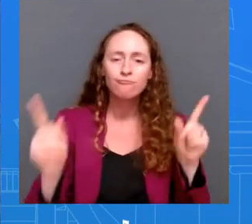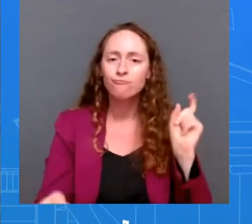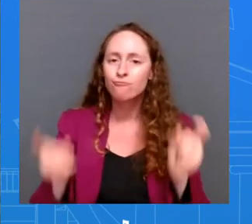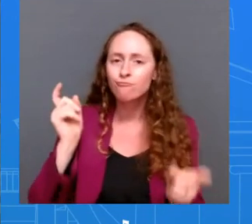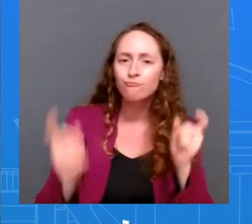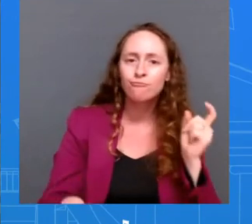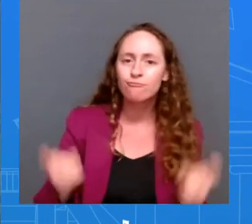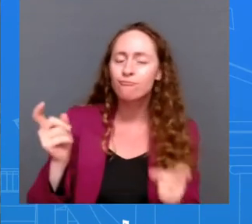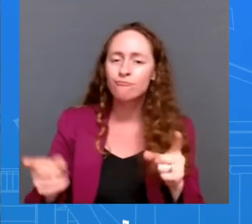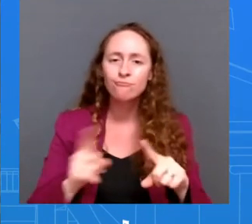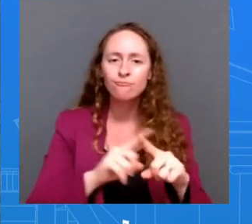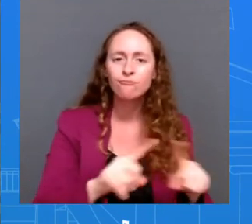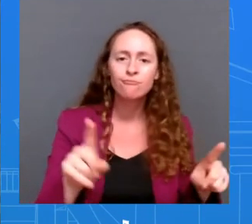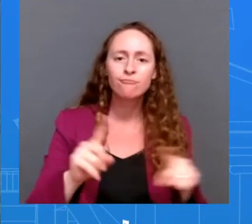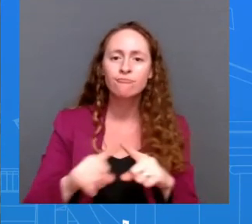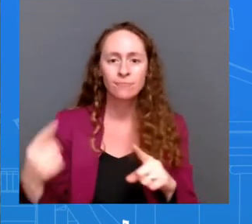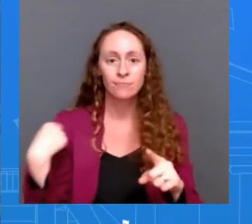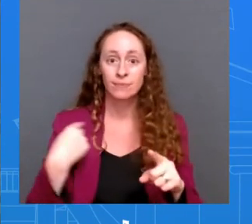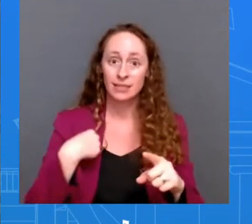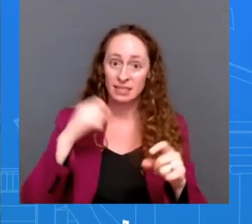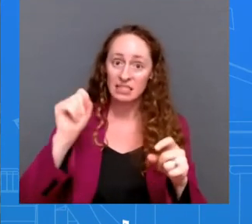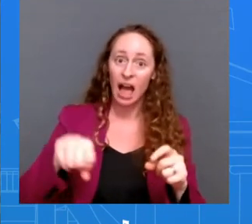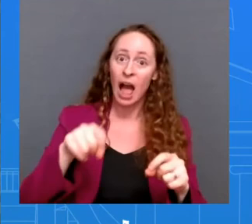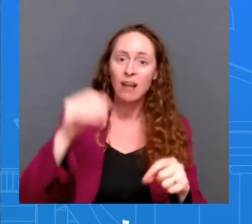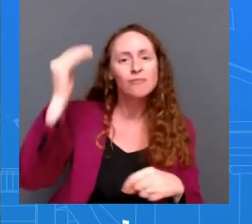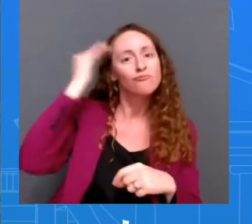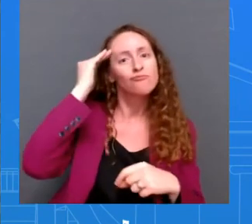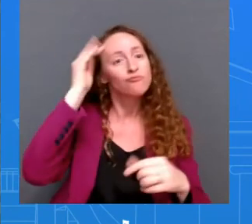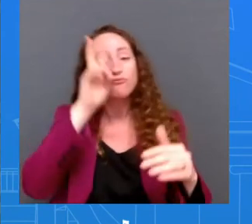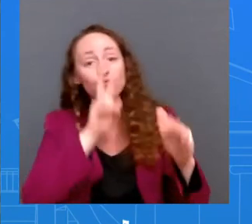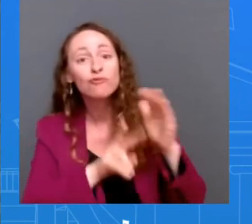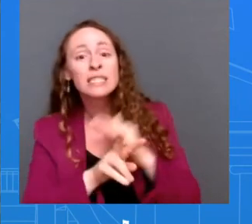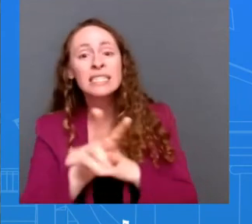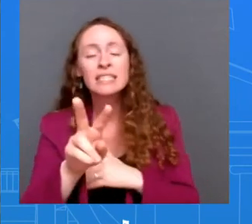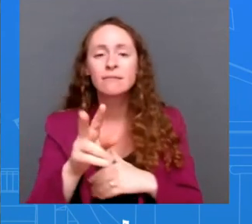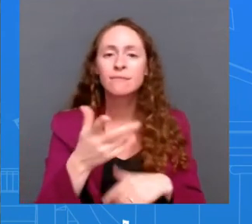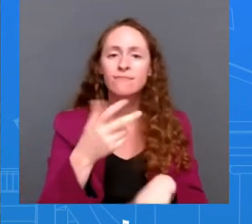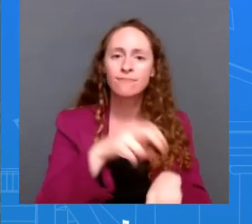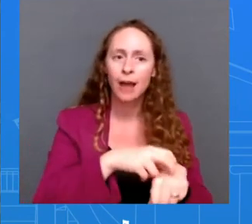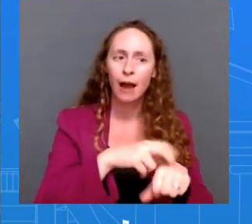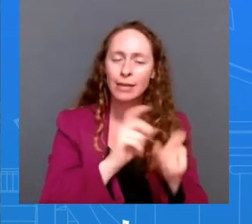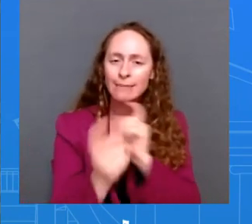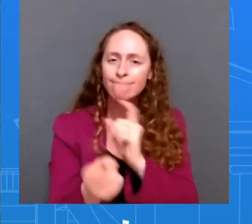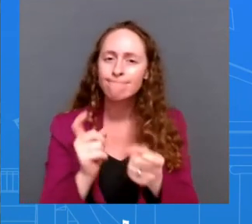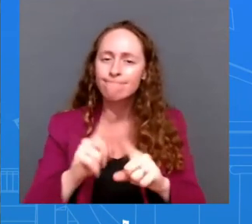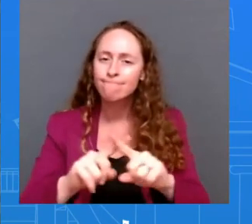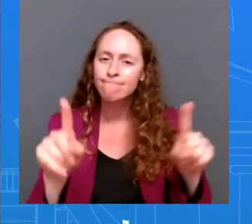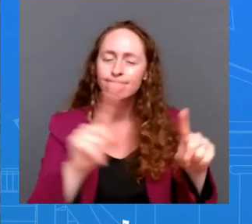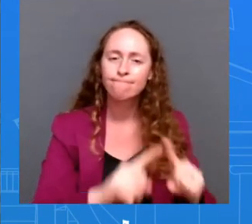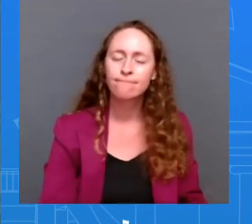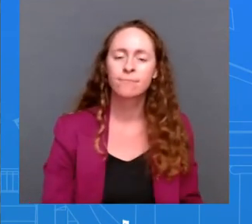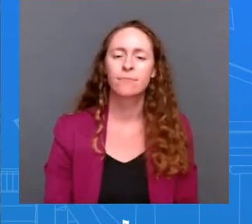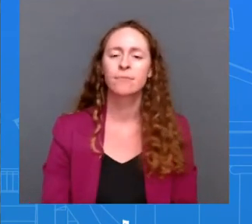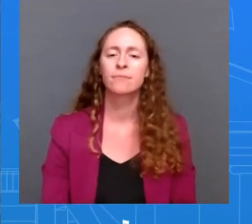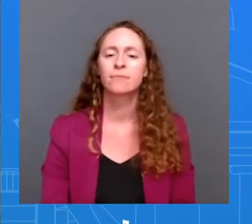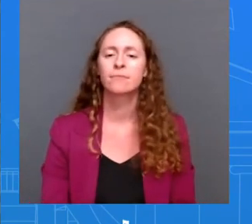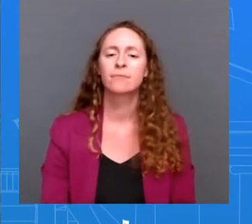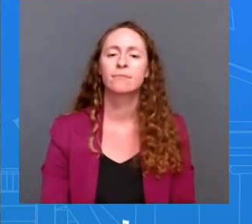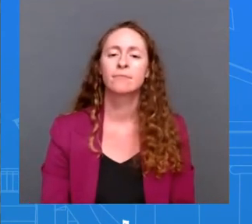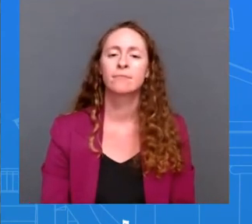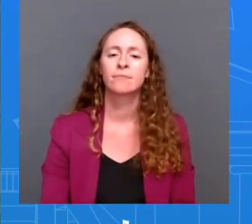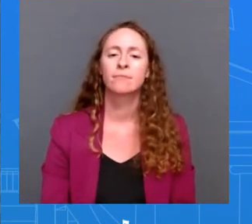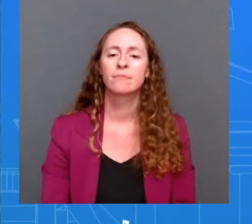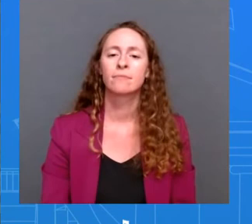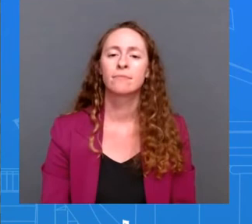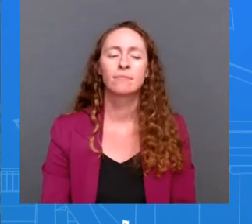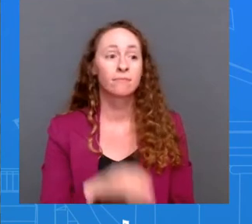unpredictable. Inherently unpredictable, which is why as soon as we saw that this outbreak was different and transmitting